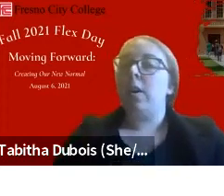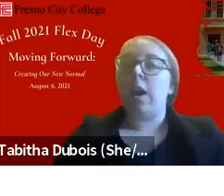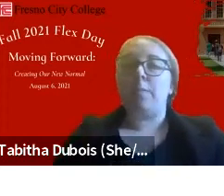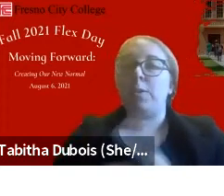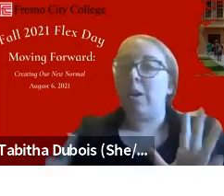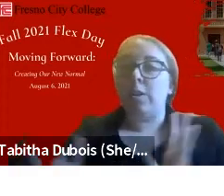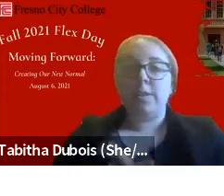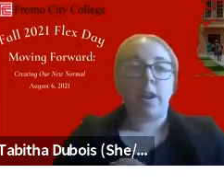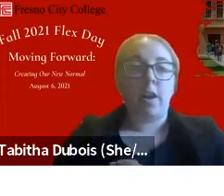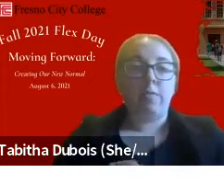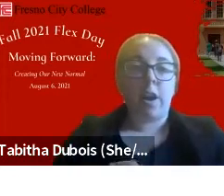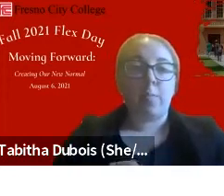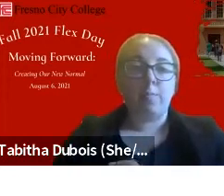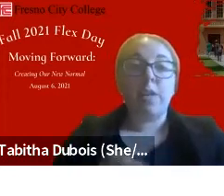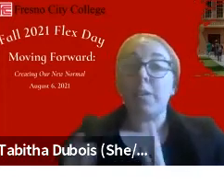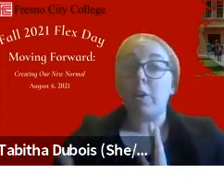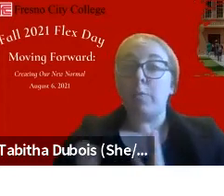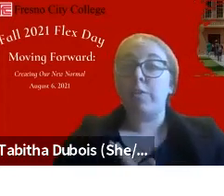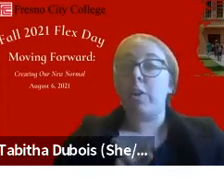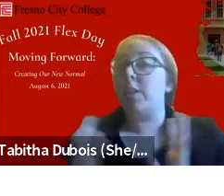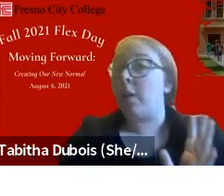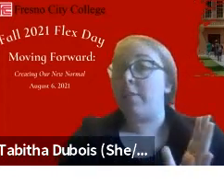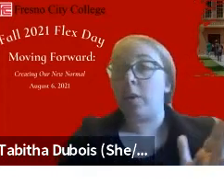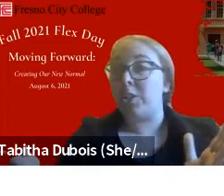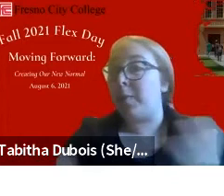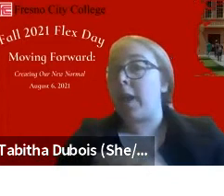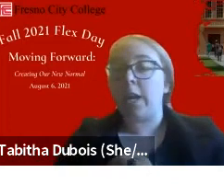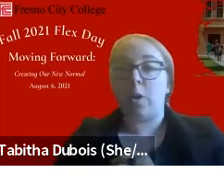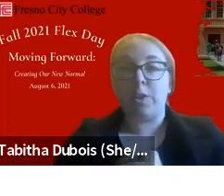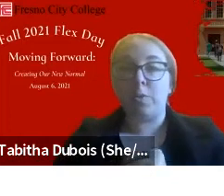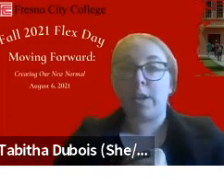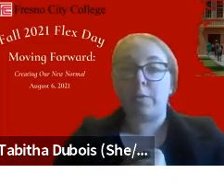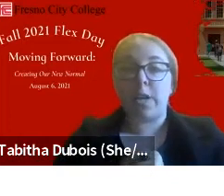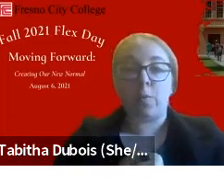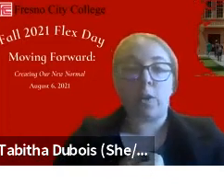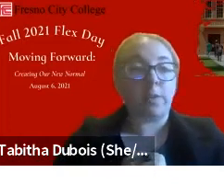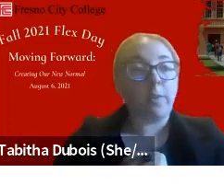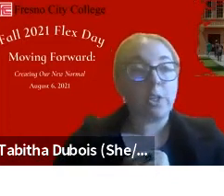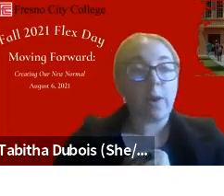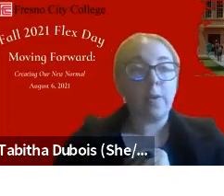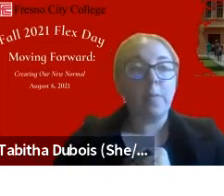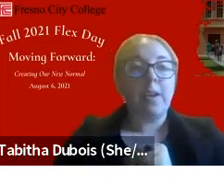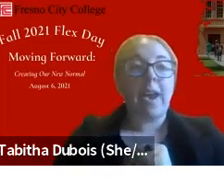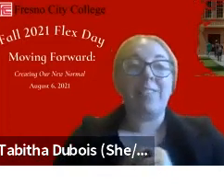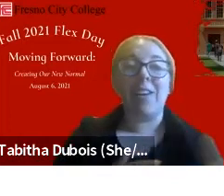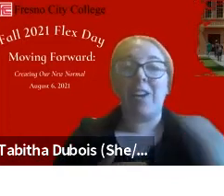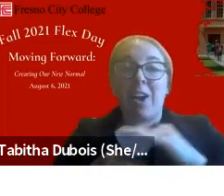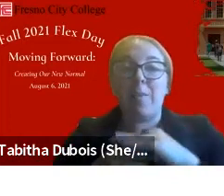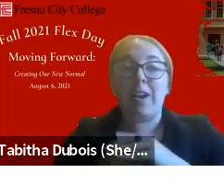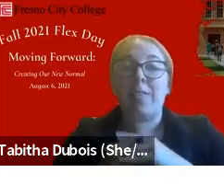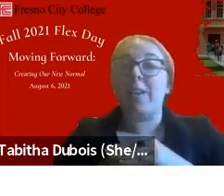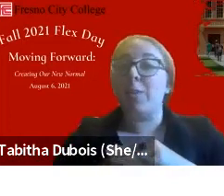interpreted. There's a long list of things on that code of professional conduct. If you have any questions about that, I can always shoot that out to anyone who has a question about it. And